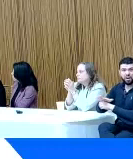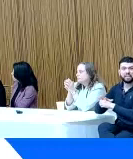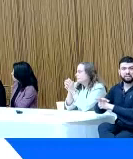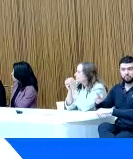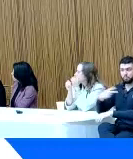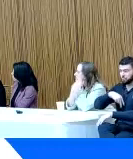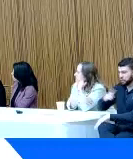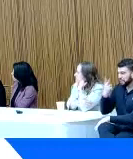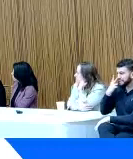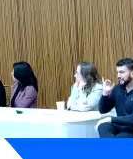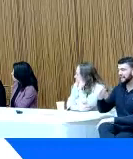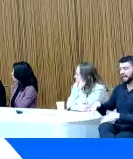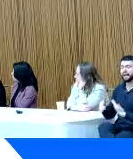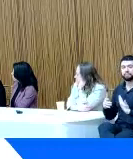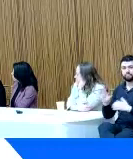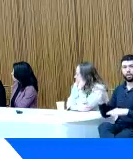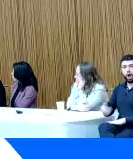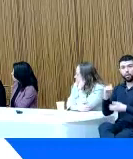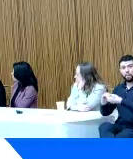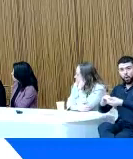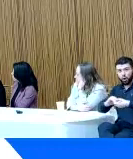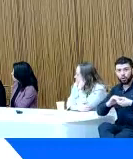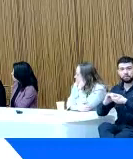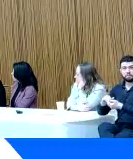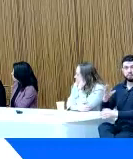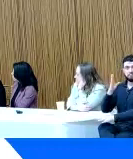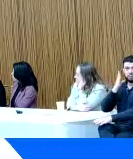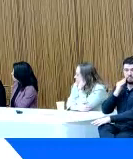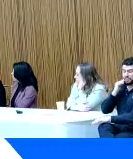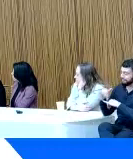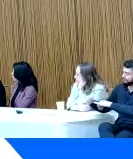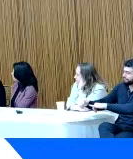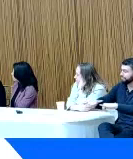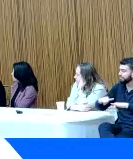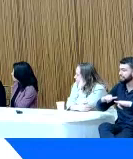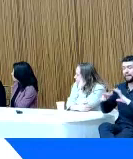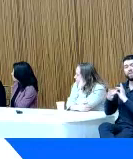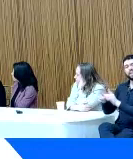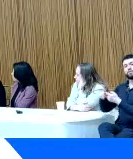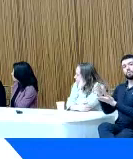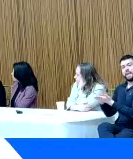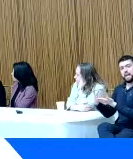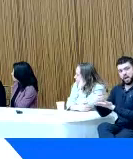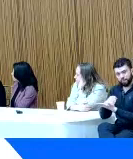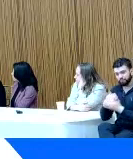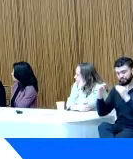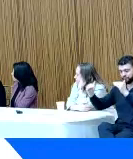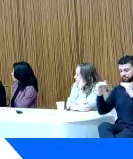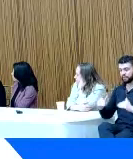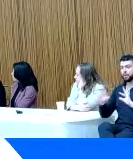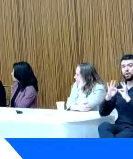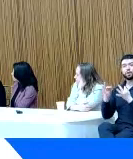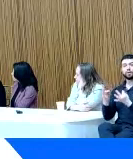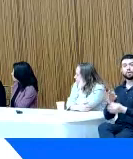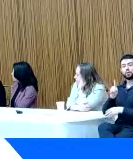partners in law enforcement housing fair housing law enforcement are seeing the same Trends there uh domestic violence victim status was a